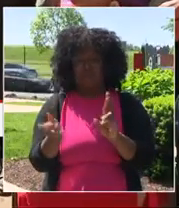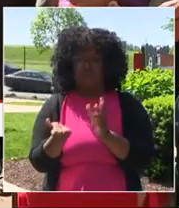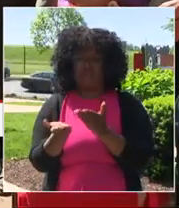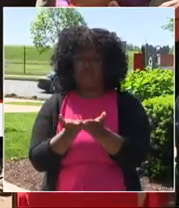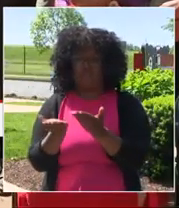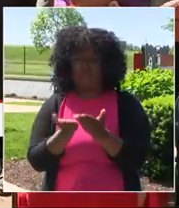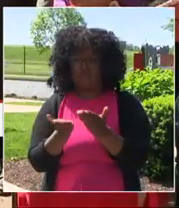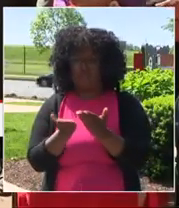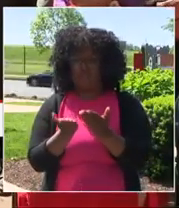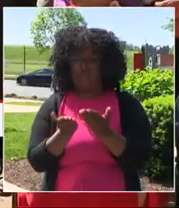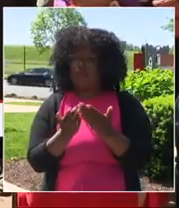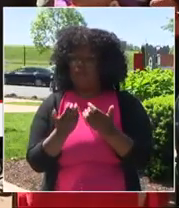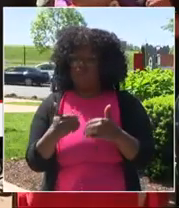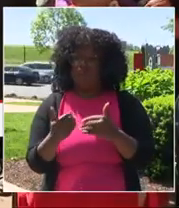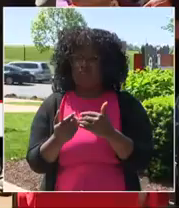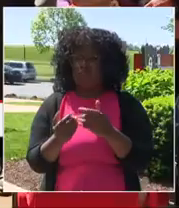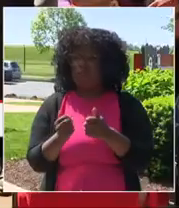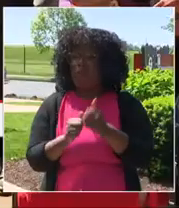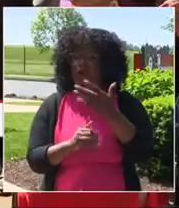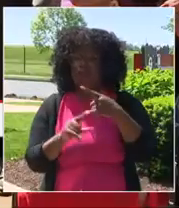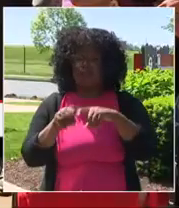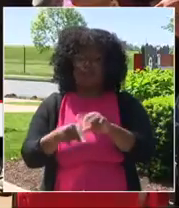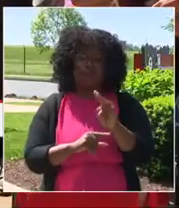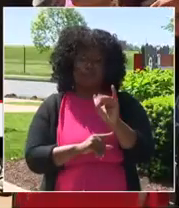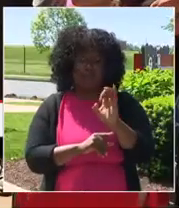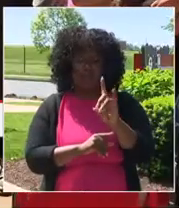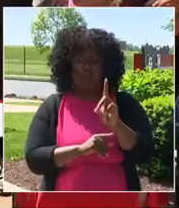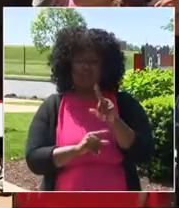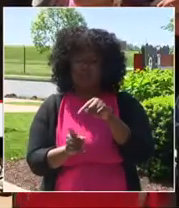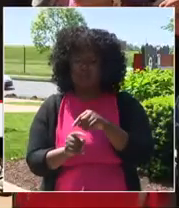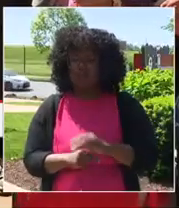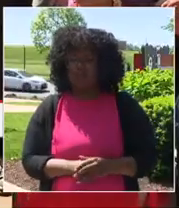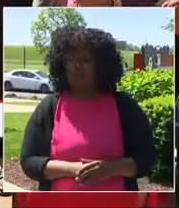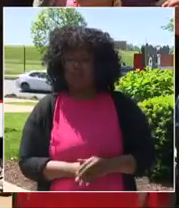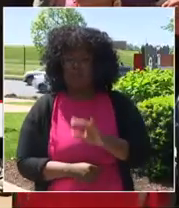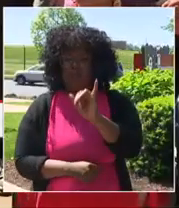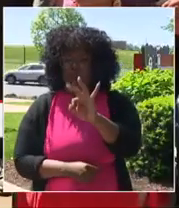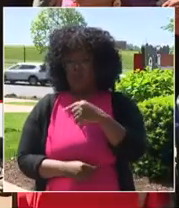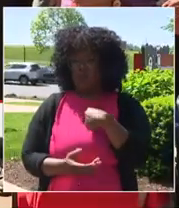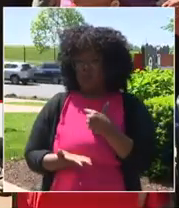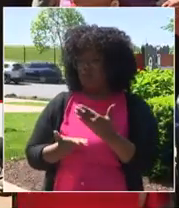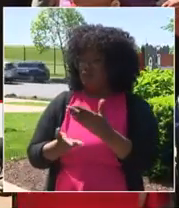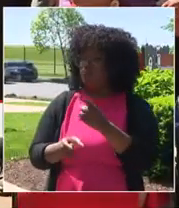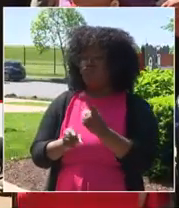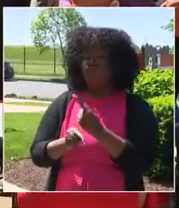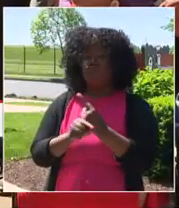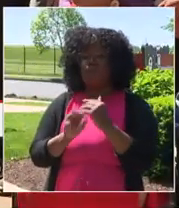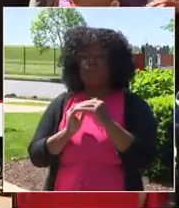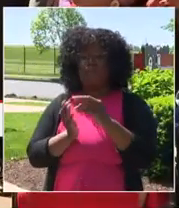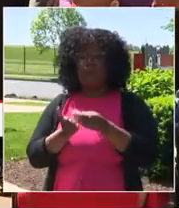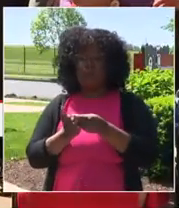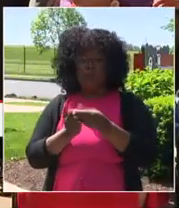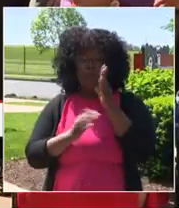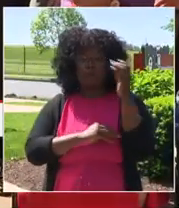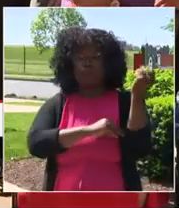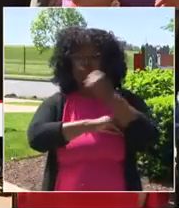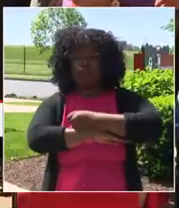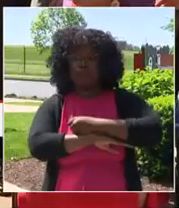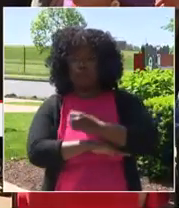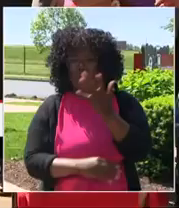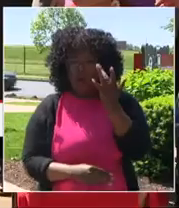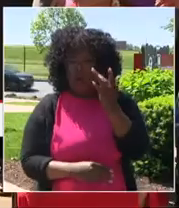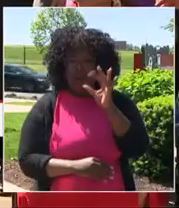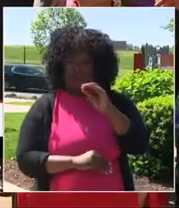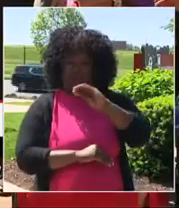normal, the rate that we regularly pay other hospitals, they would eventually close because 90% of the residents in Ward 8 are